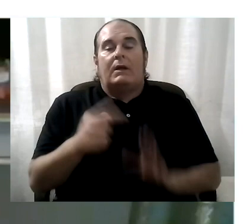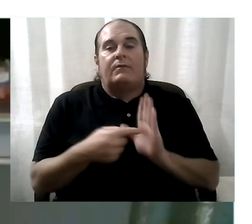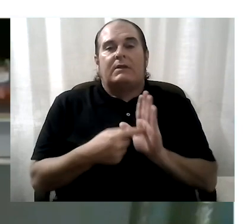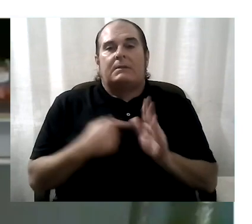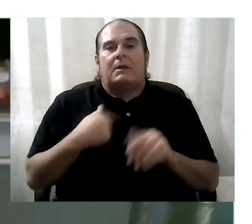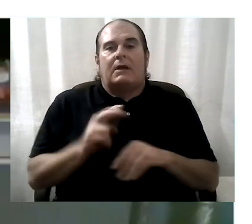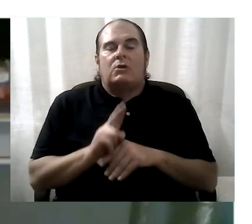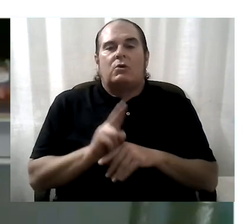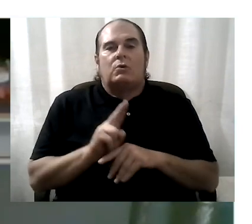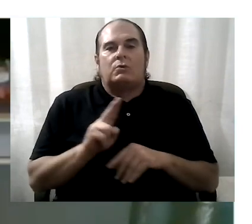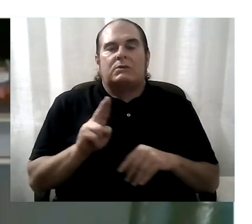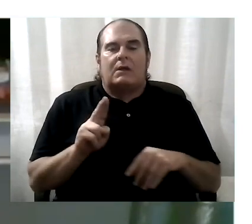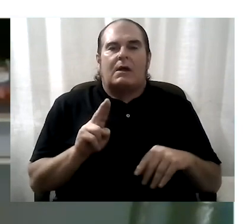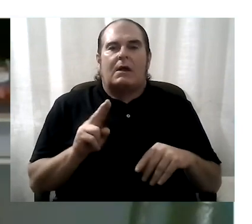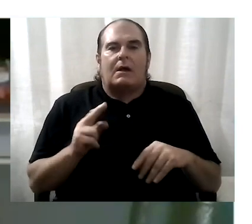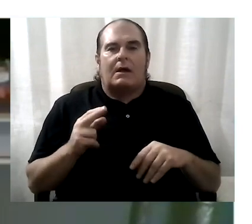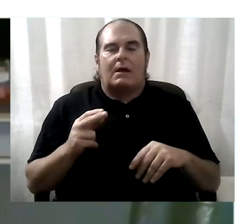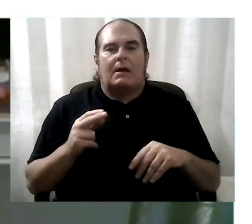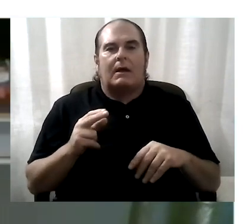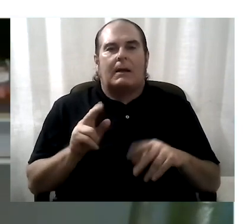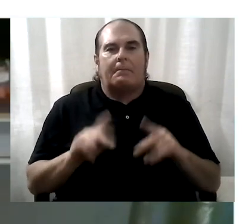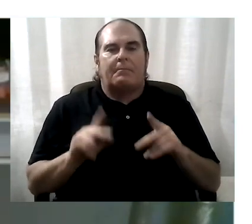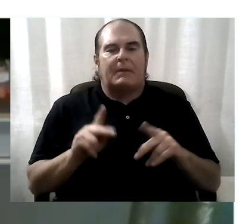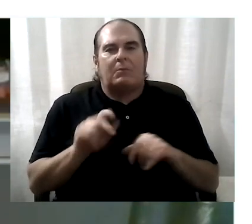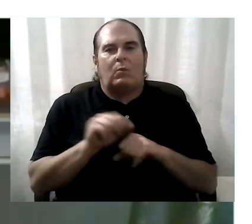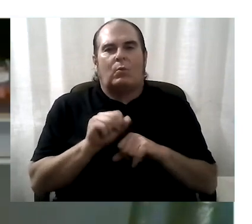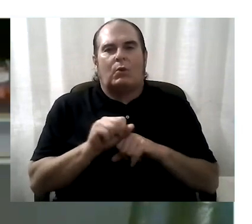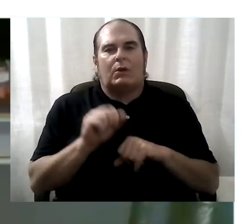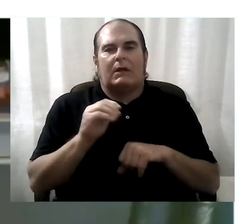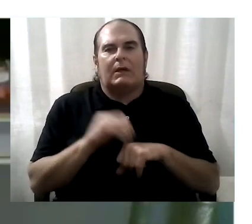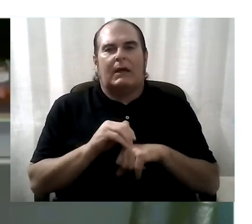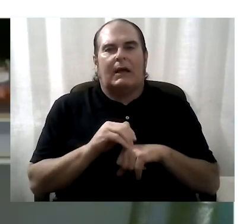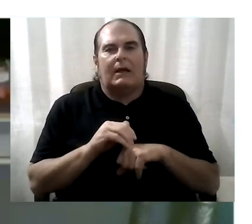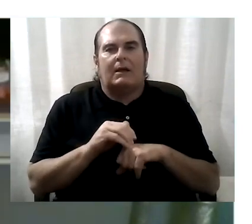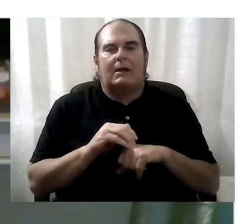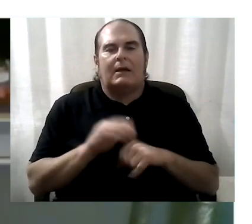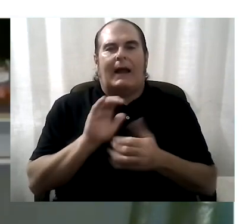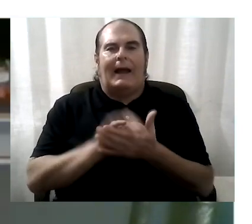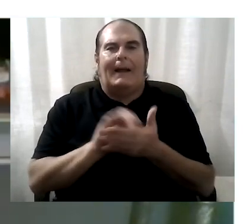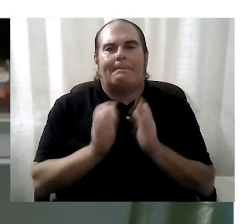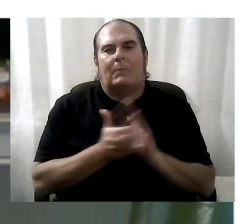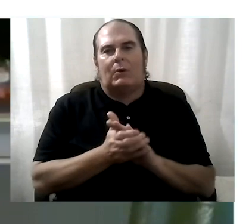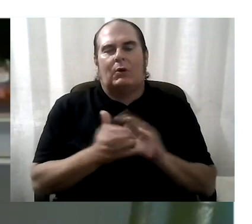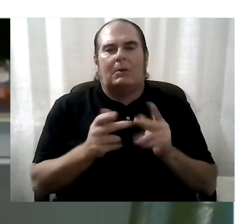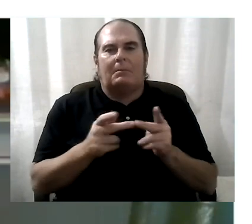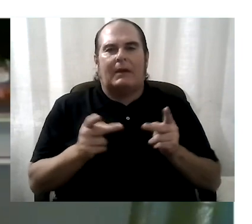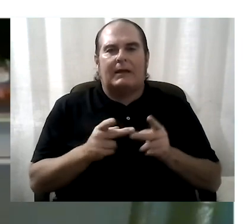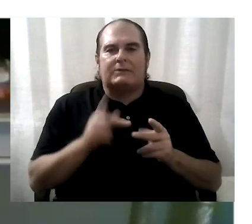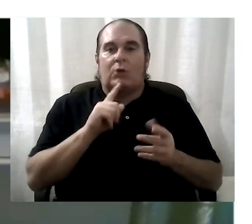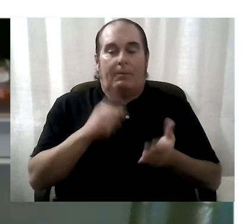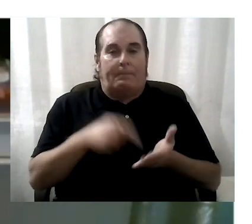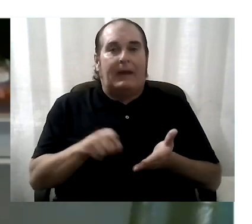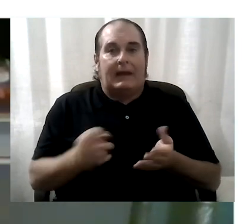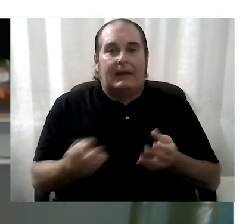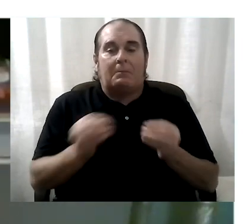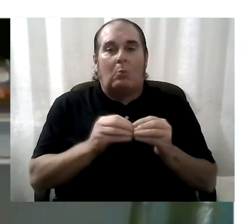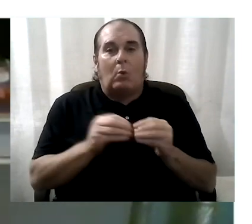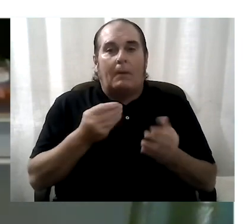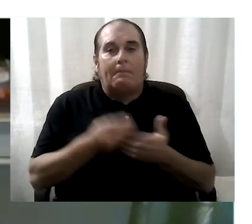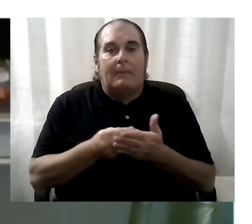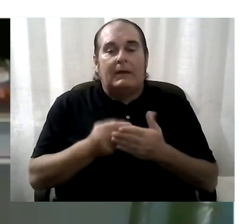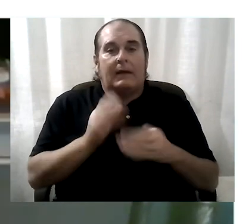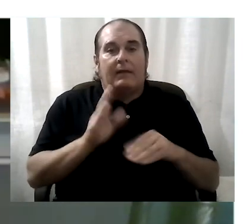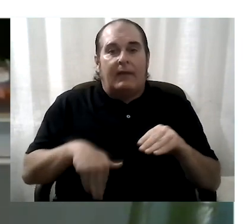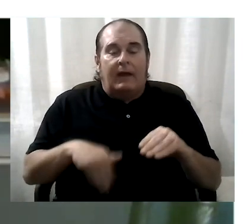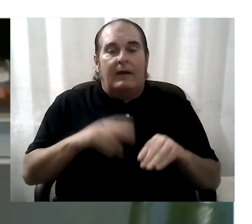that I used was that people working at a hamburger place gets paid more money than a personal